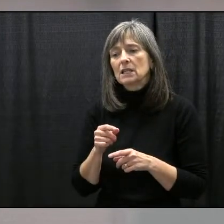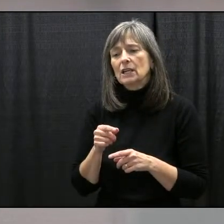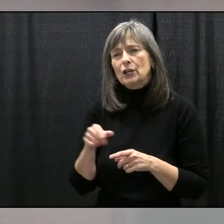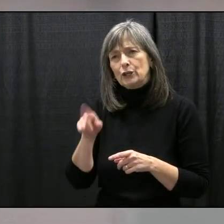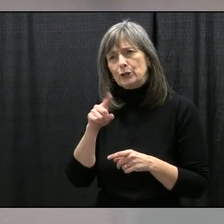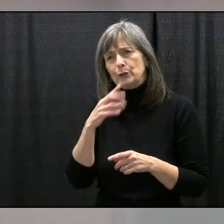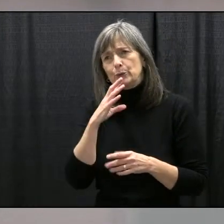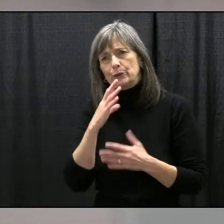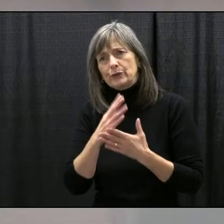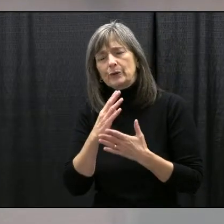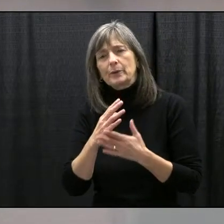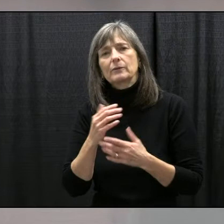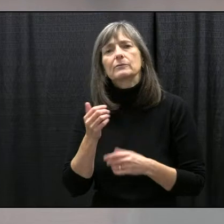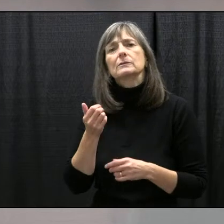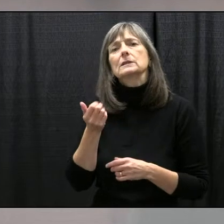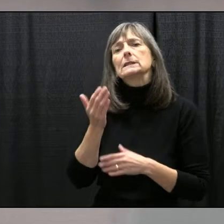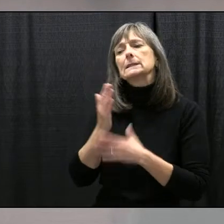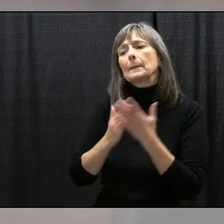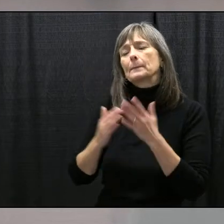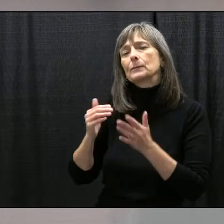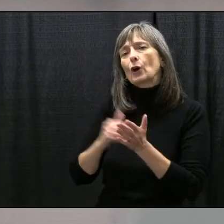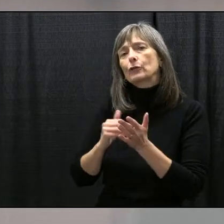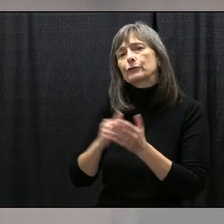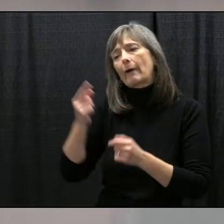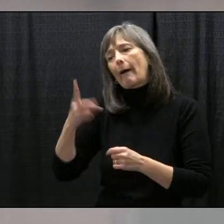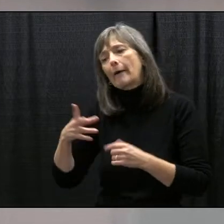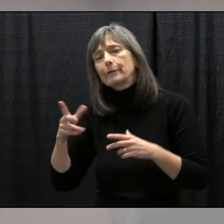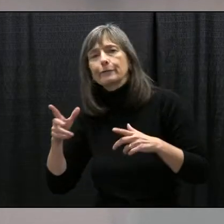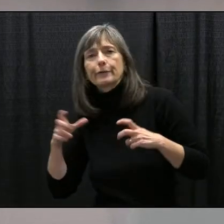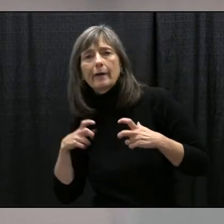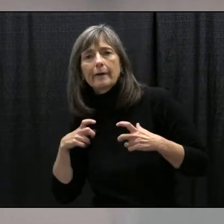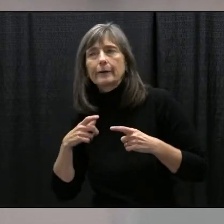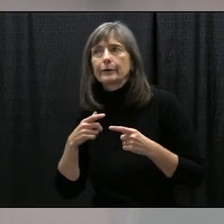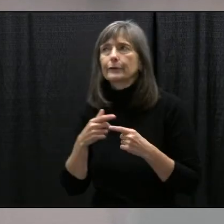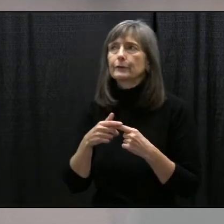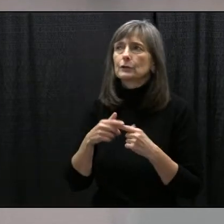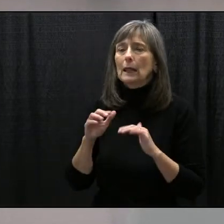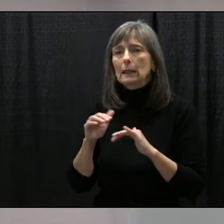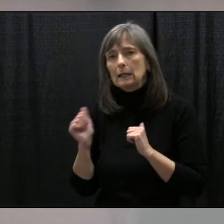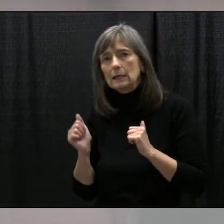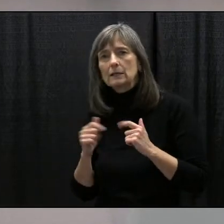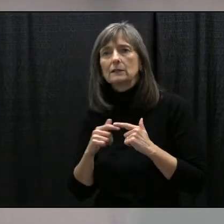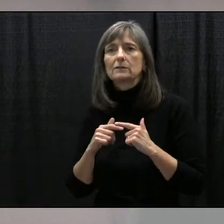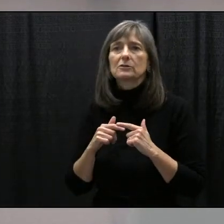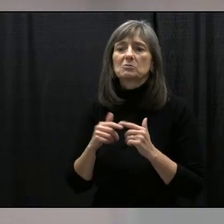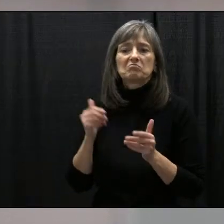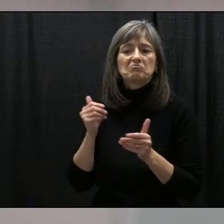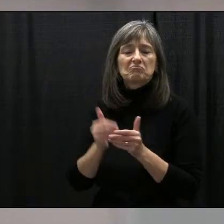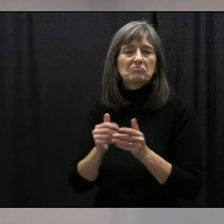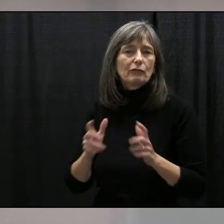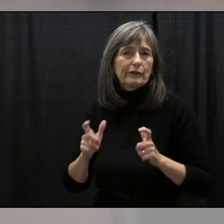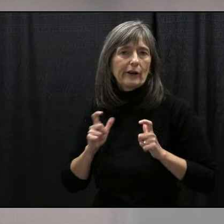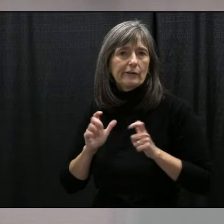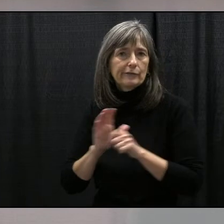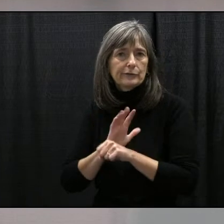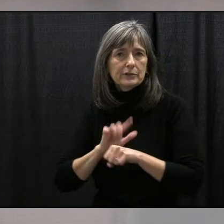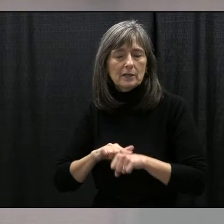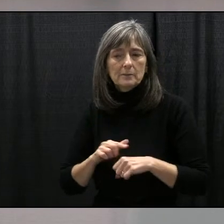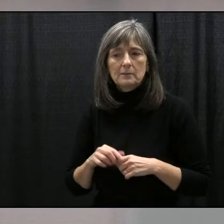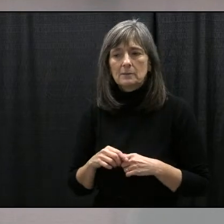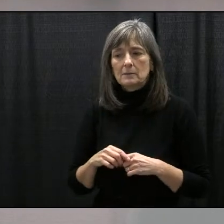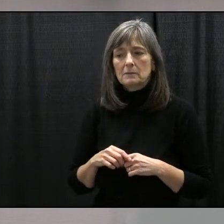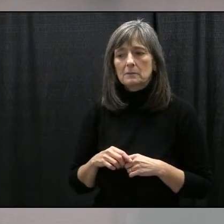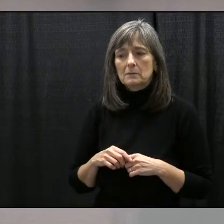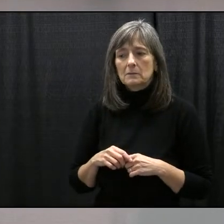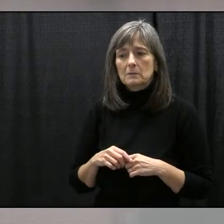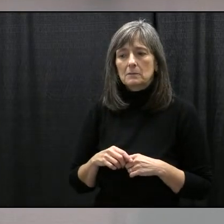semi-retired on leave, operating much differently. With more of those